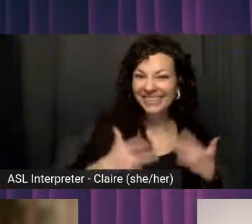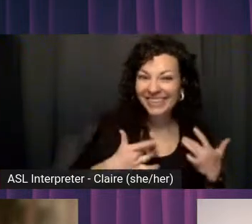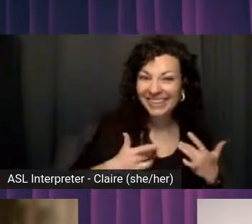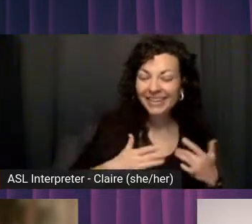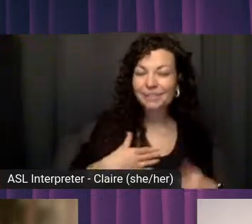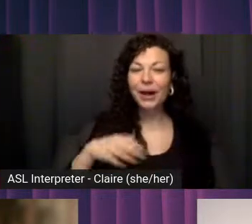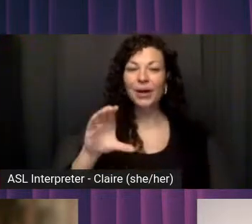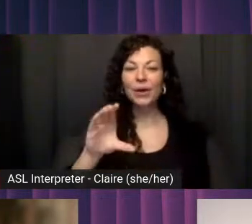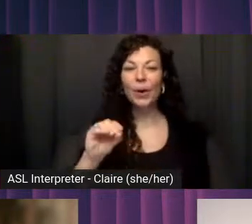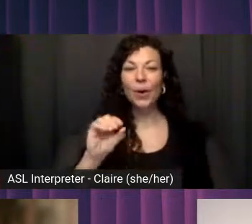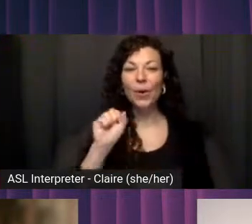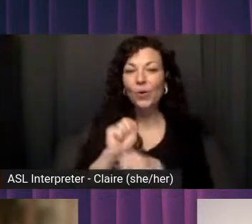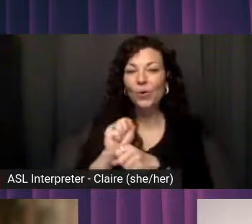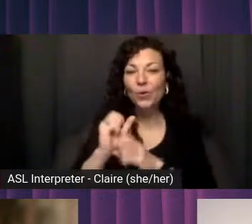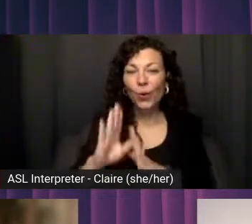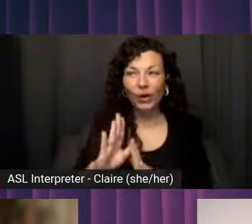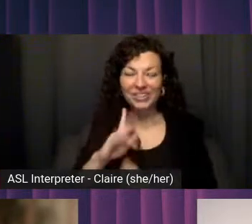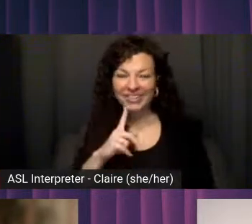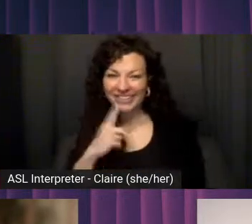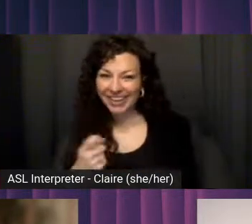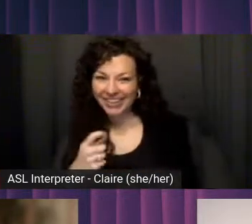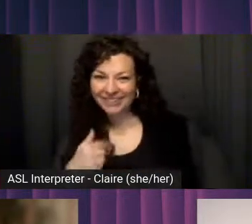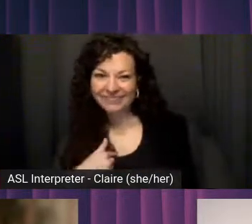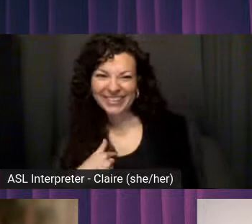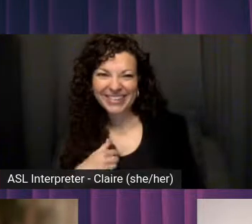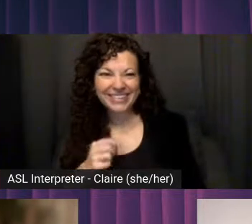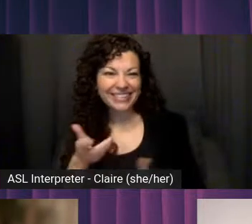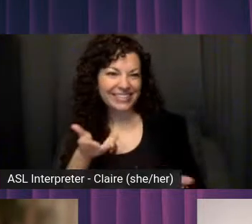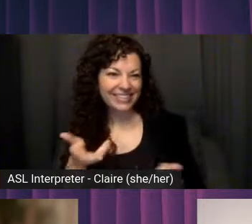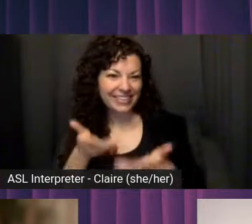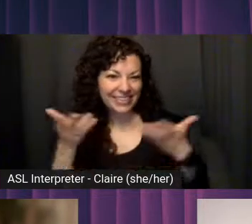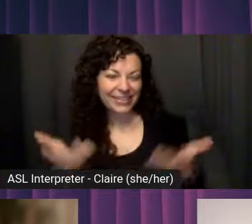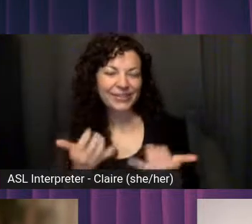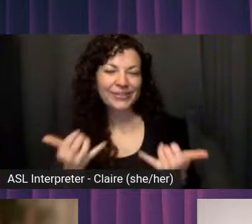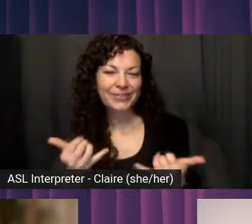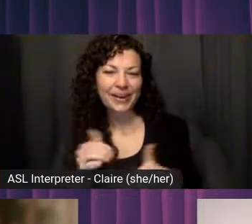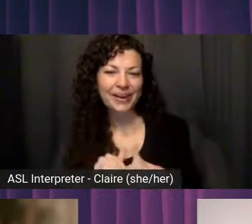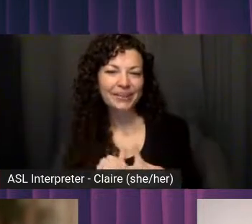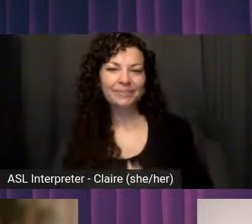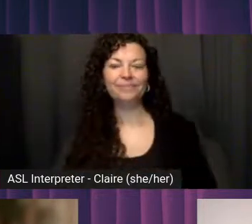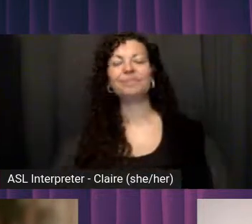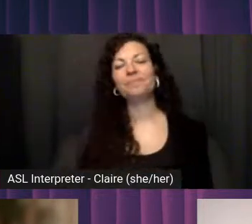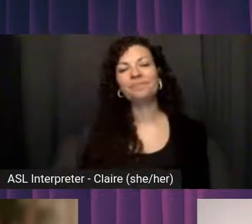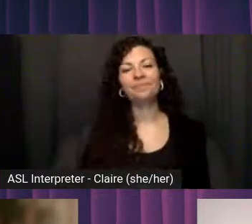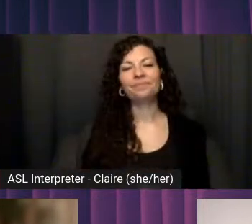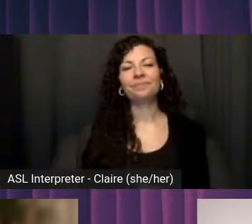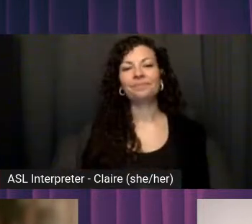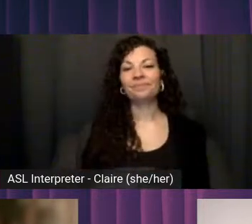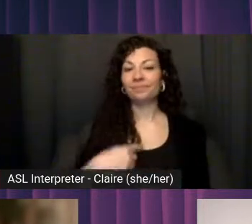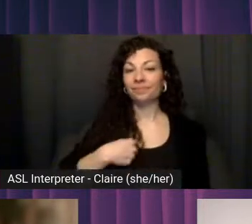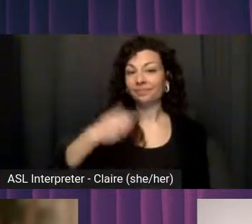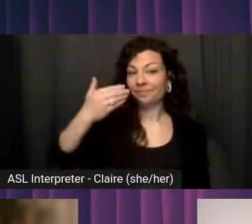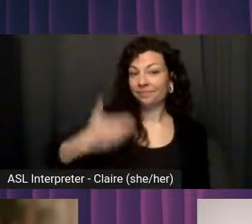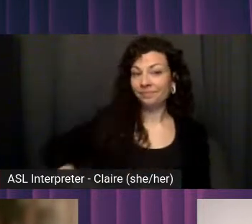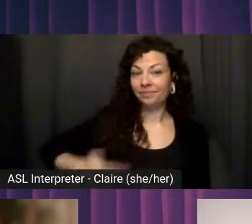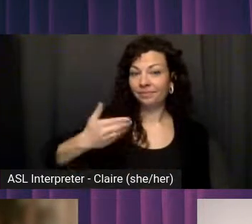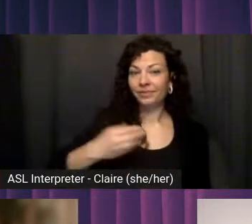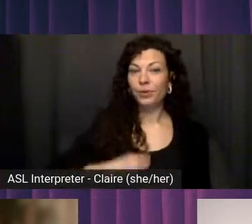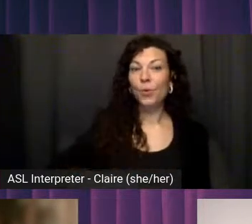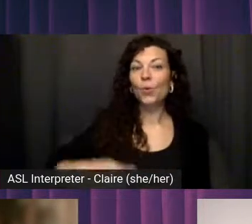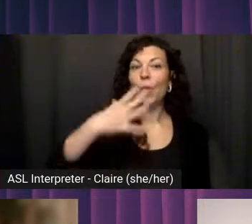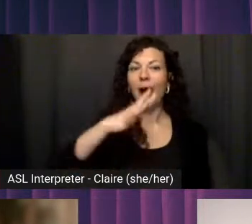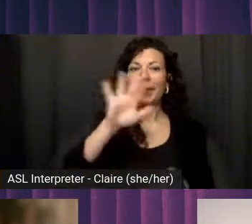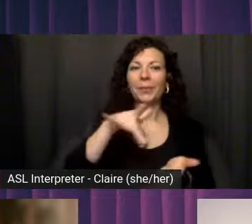very jealous that this is something that I get to do tonight. For a visual representation, I am a white, sadly